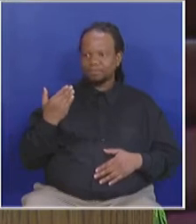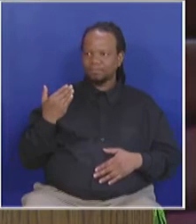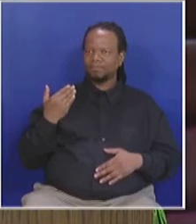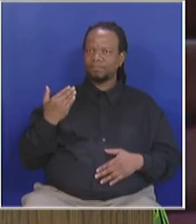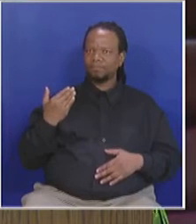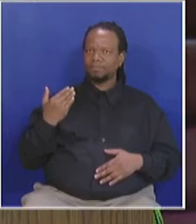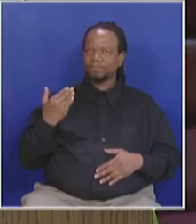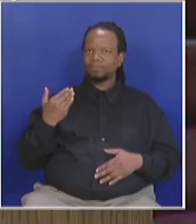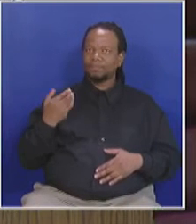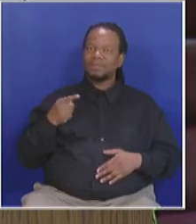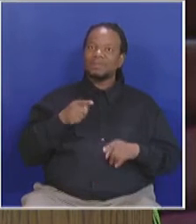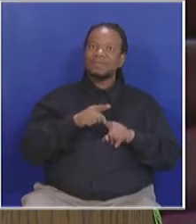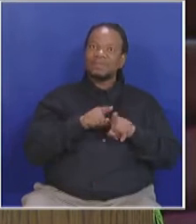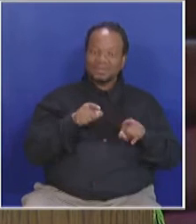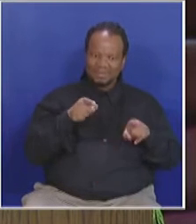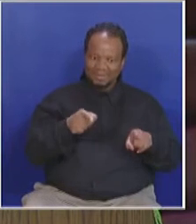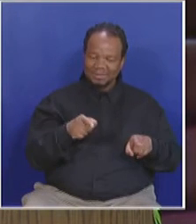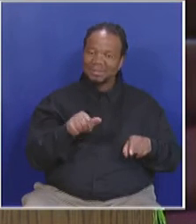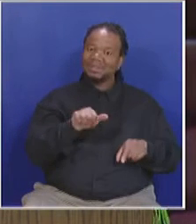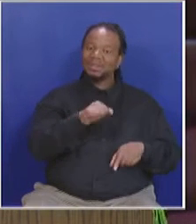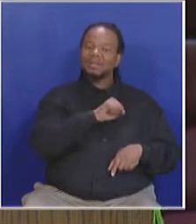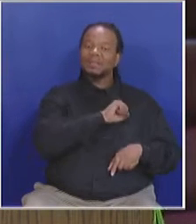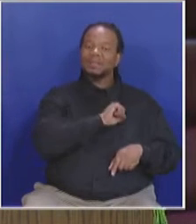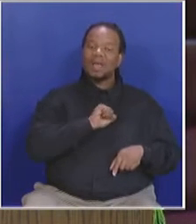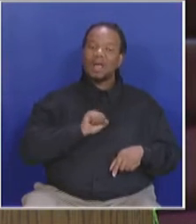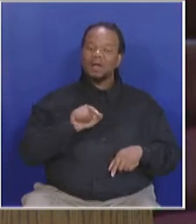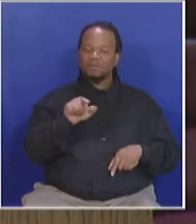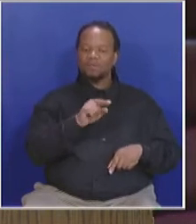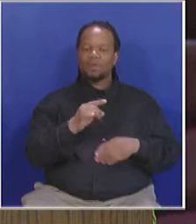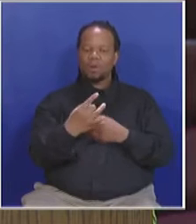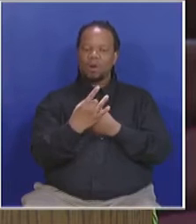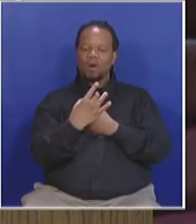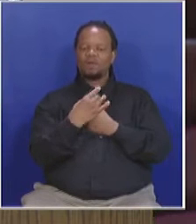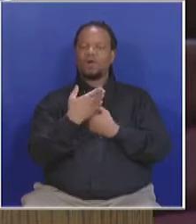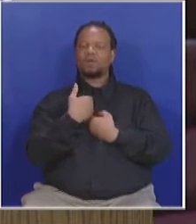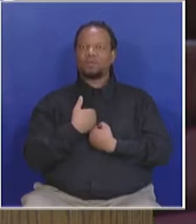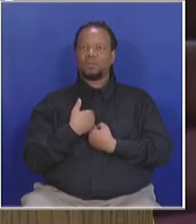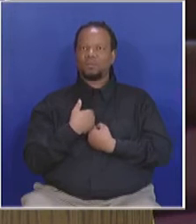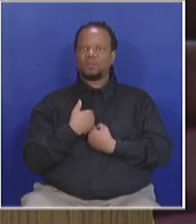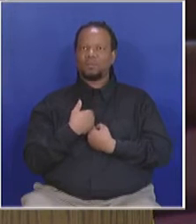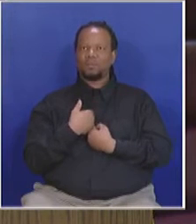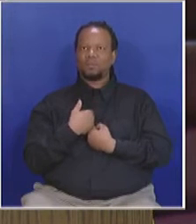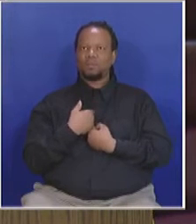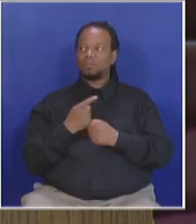and this table will attest, I said I will be advised on that, but